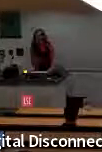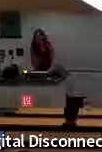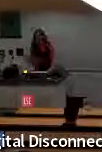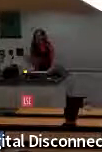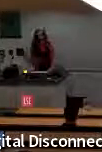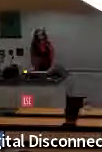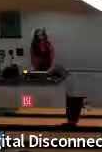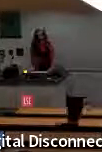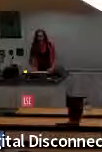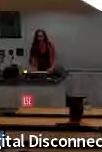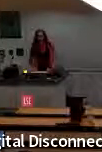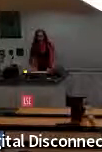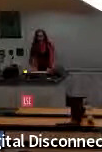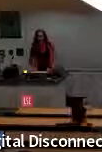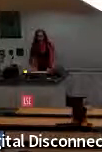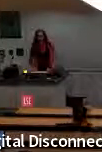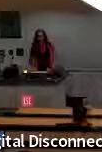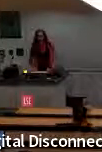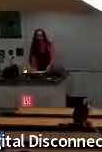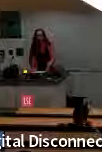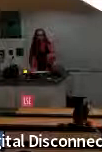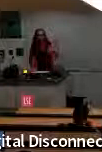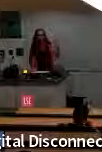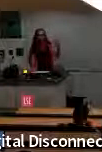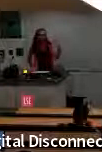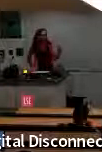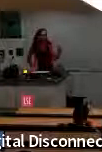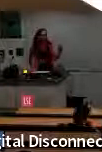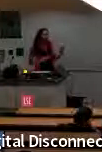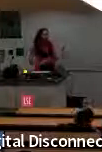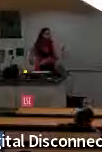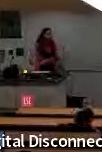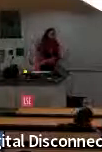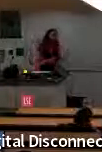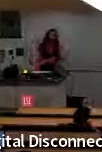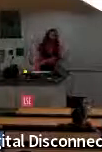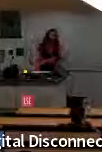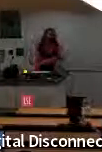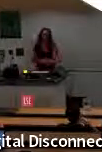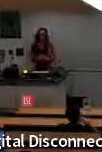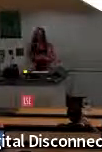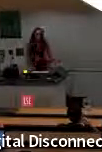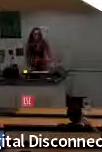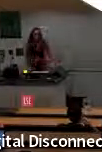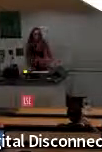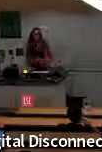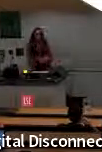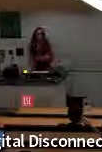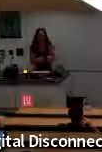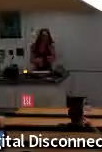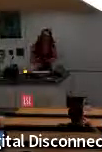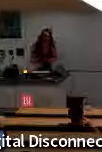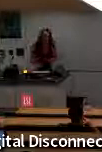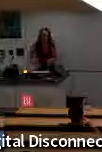lead to these beneficial outcomes that we're interested in, right? So for me, it's not about the digital world. It's not about people being able to